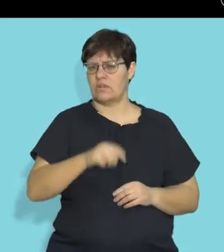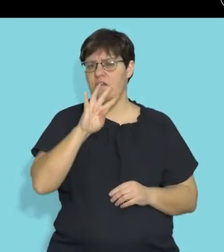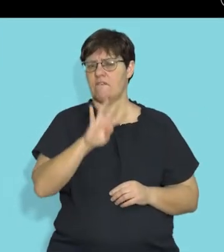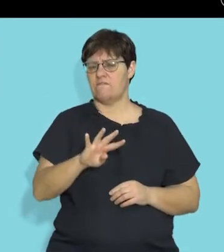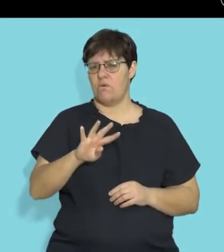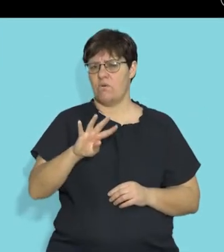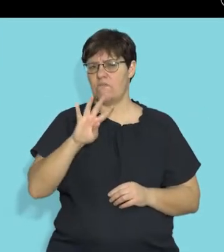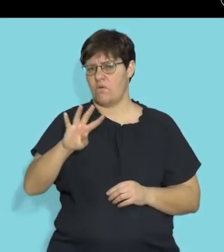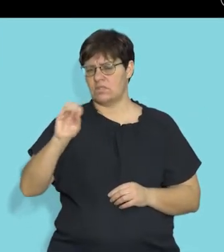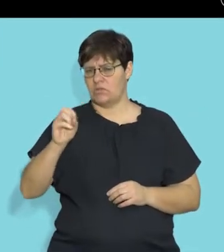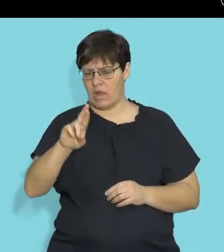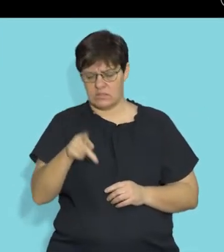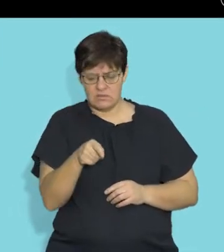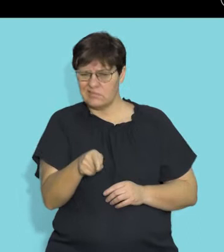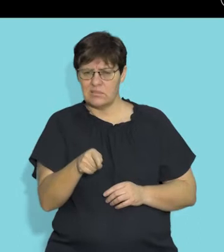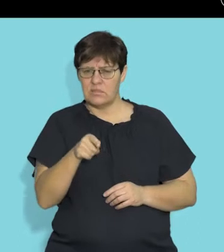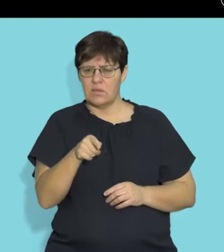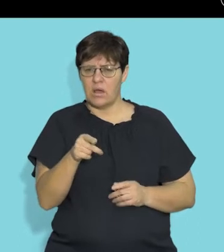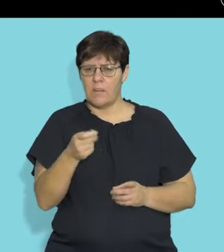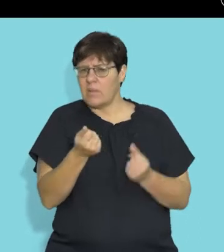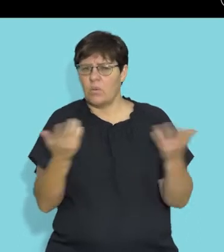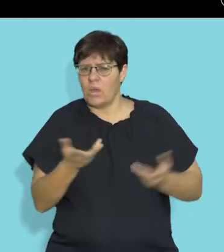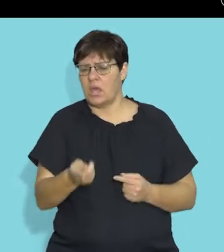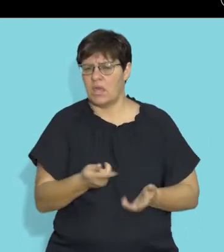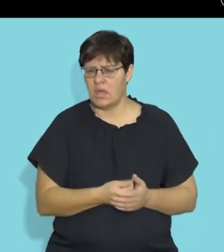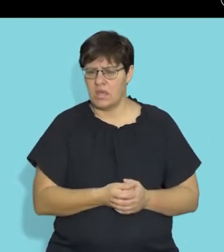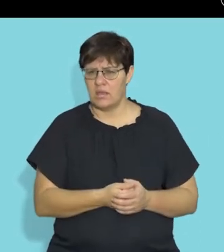13,440. Again, watch this here.